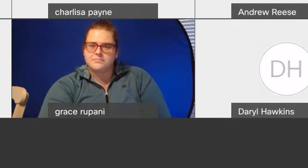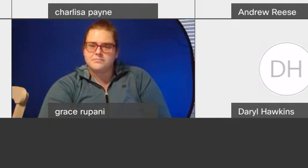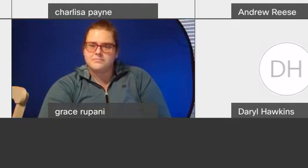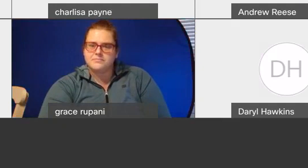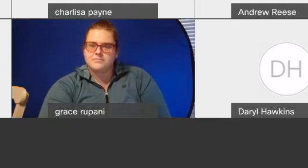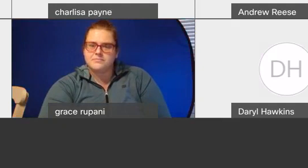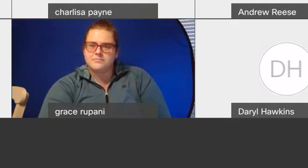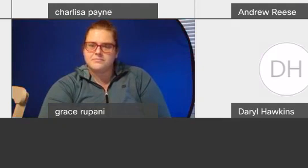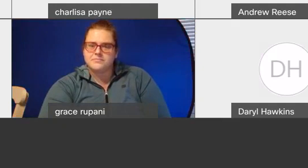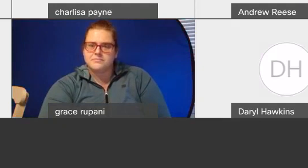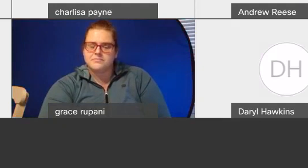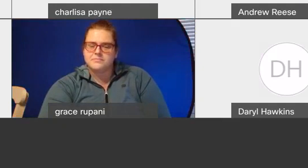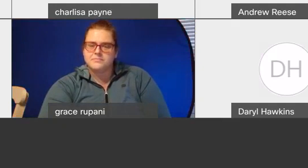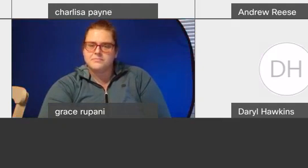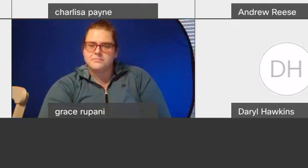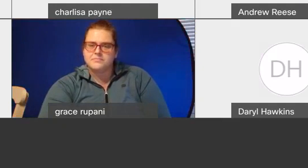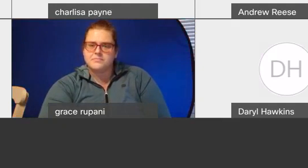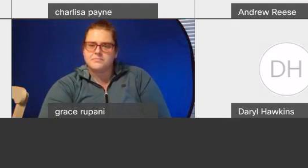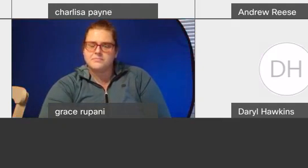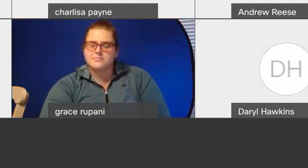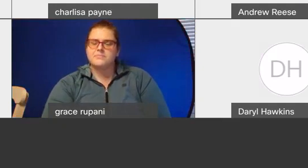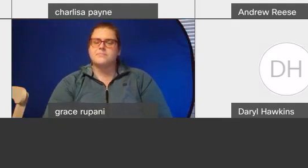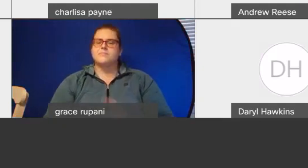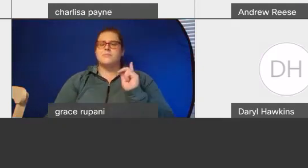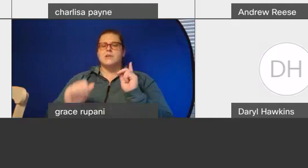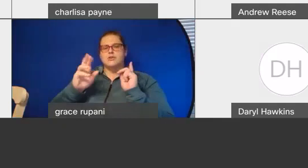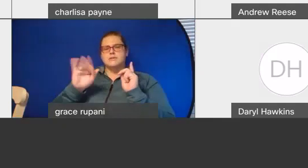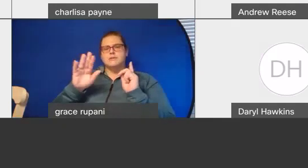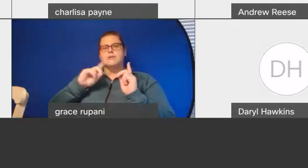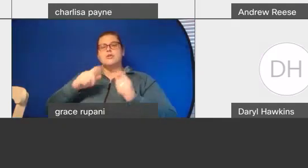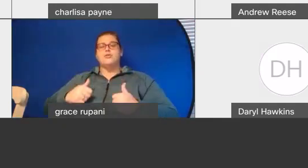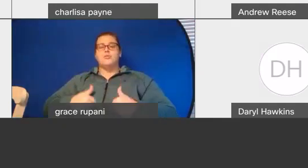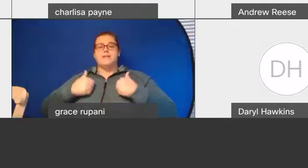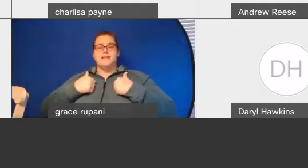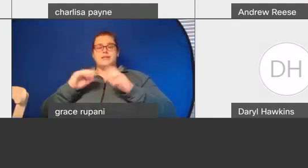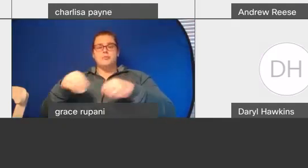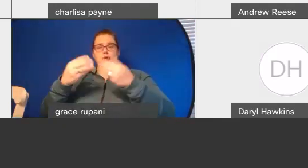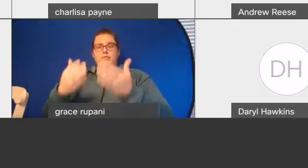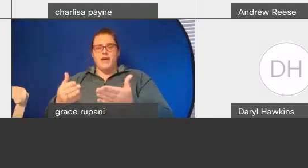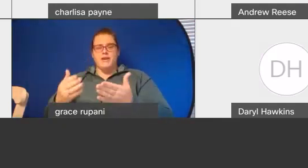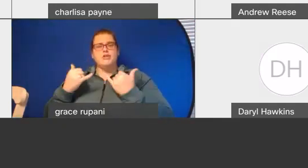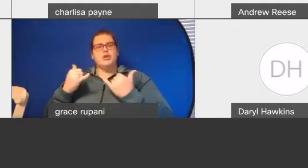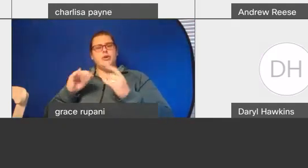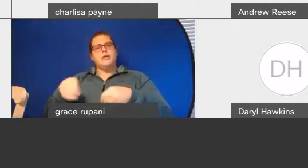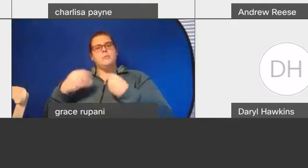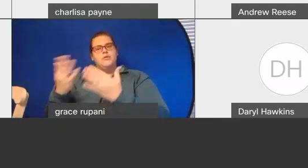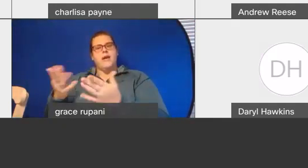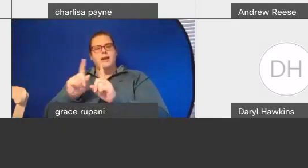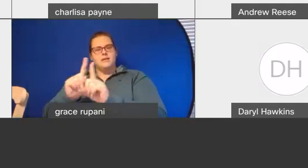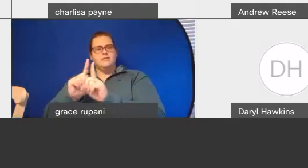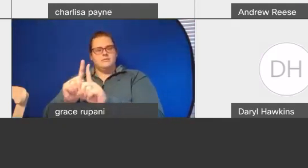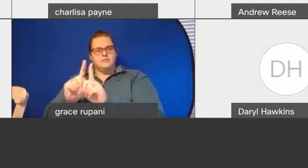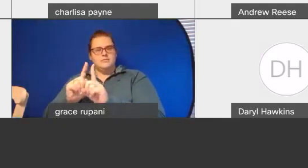Residential providers are currently providing companion services, which day program was providing until this